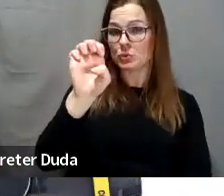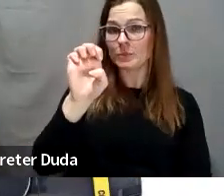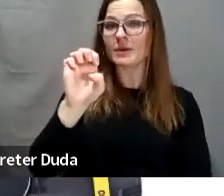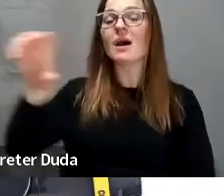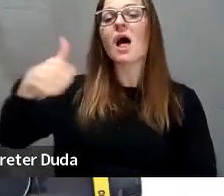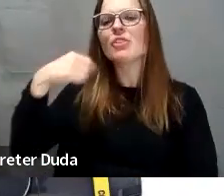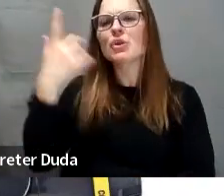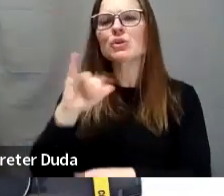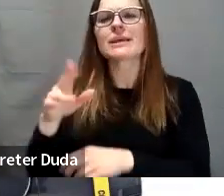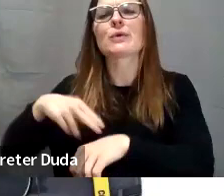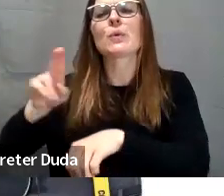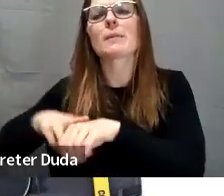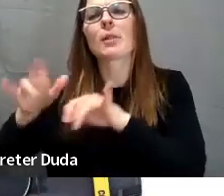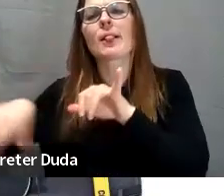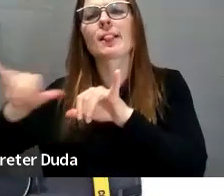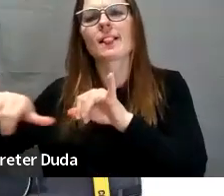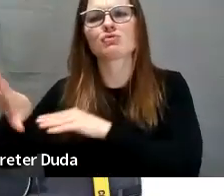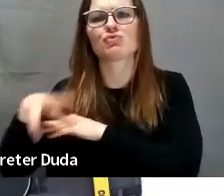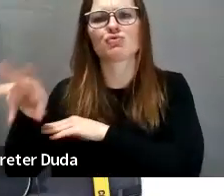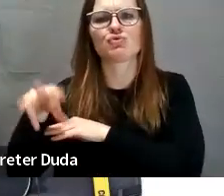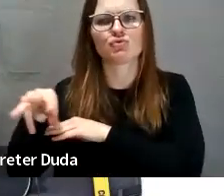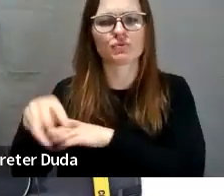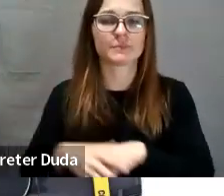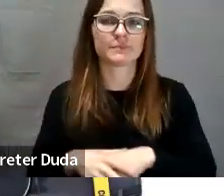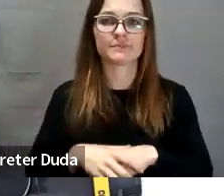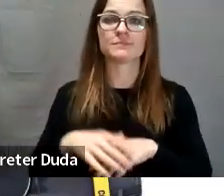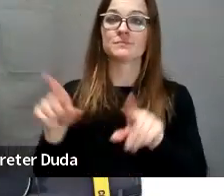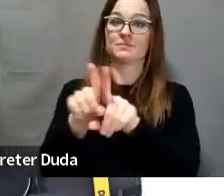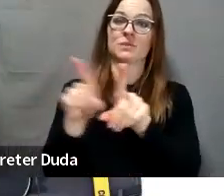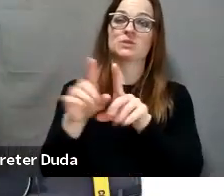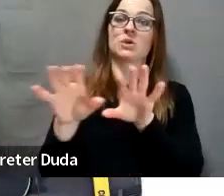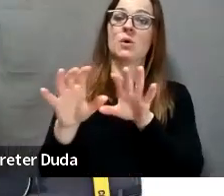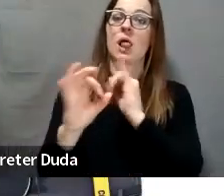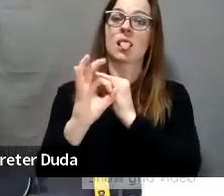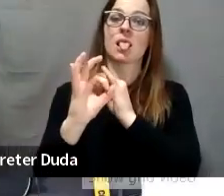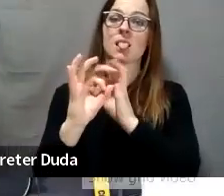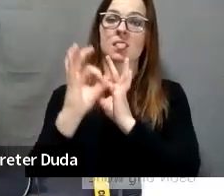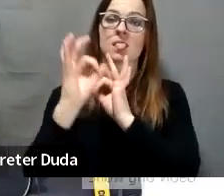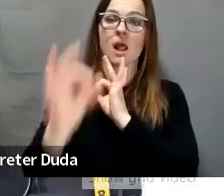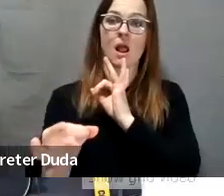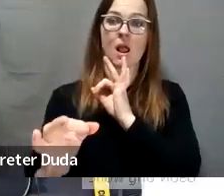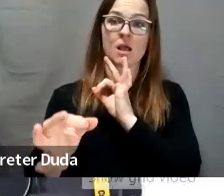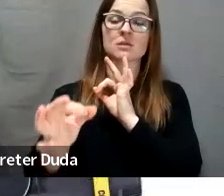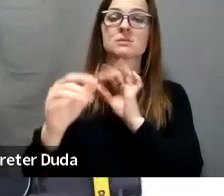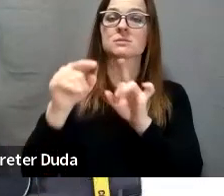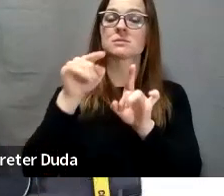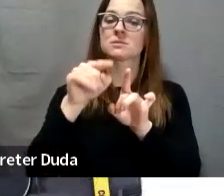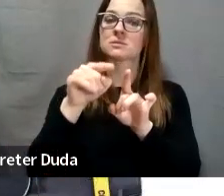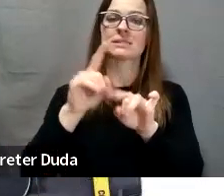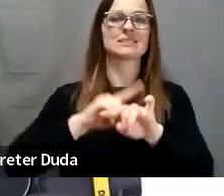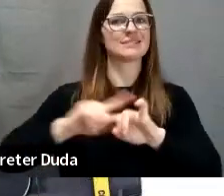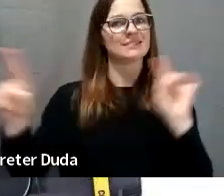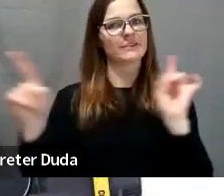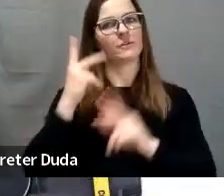standard sprayer as well. And then we also have a long handled sprayer. These come in a bunch of